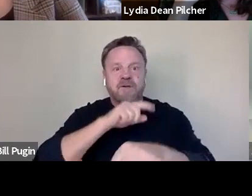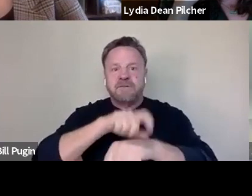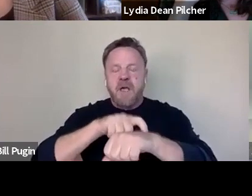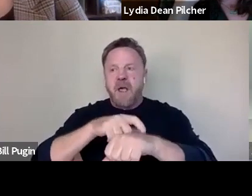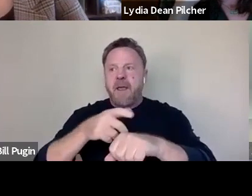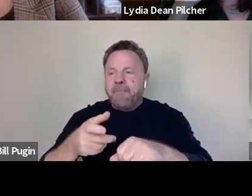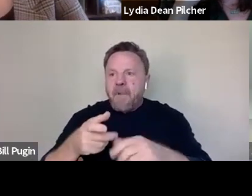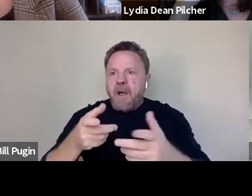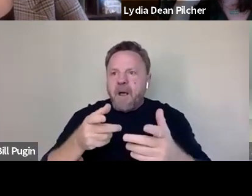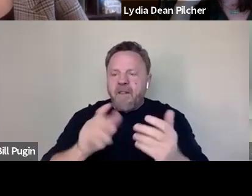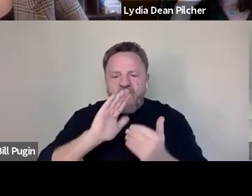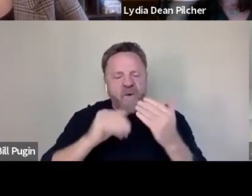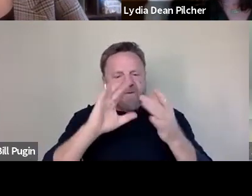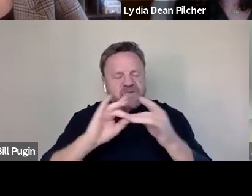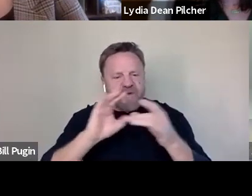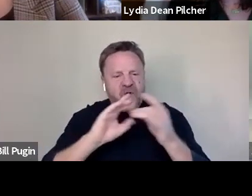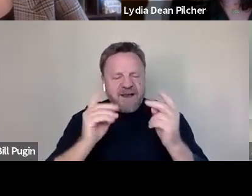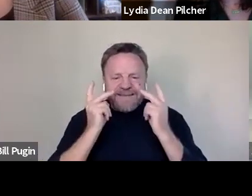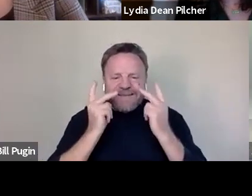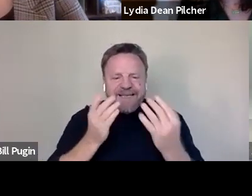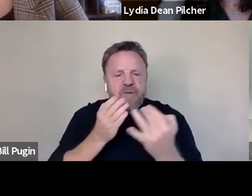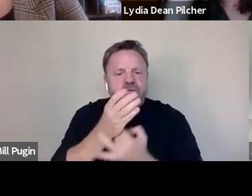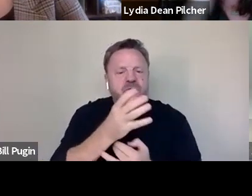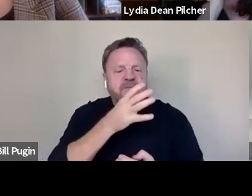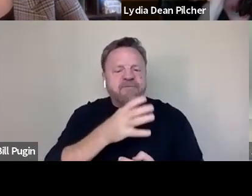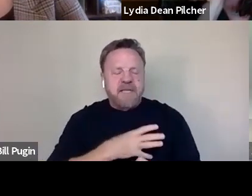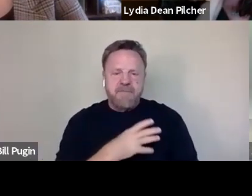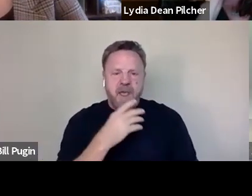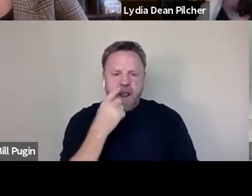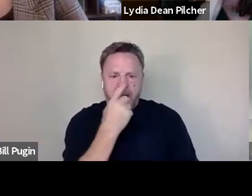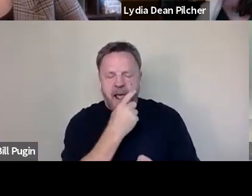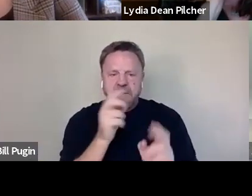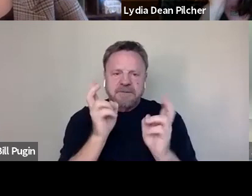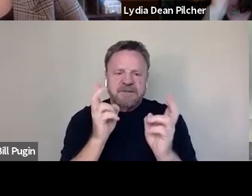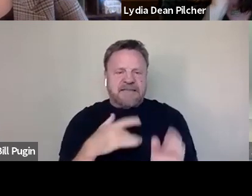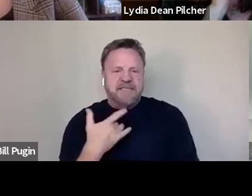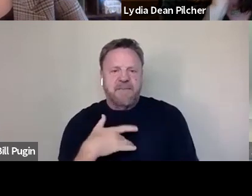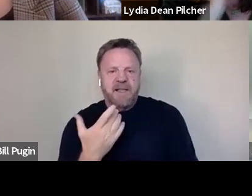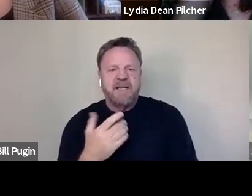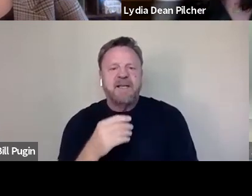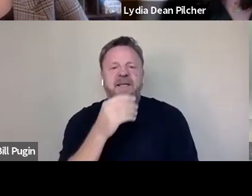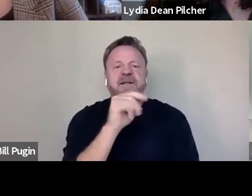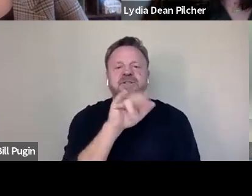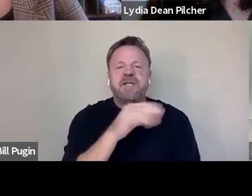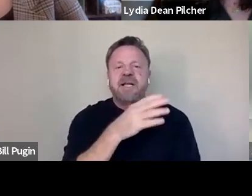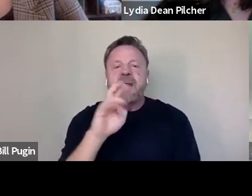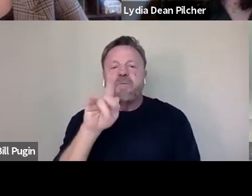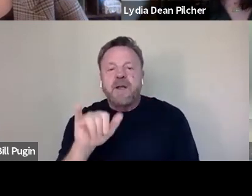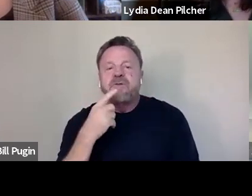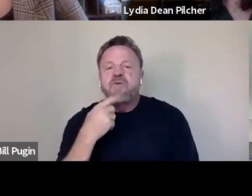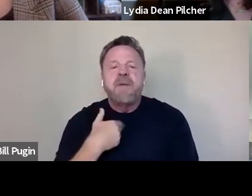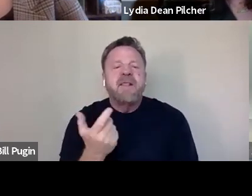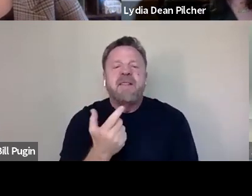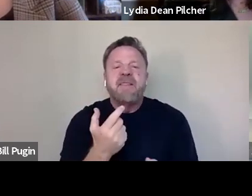whole story is seen through this female sensibility. And, Ginny and Brittany told me that they loved